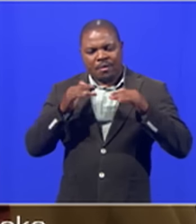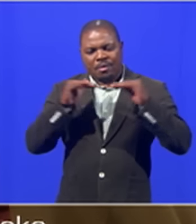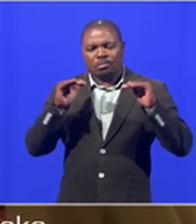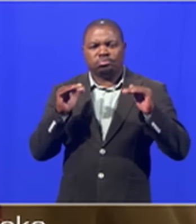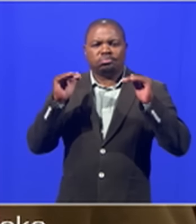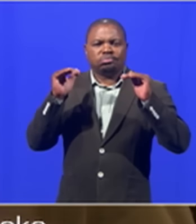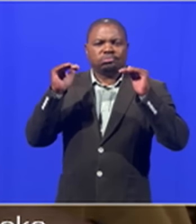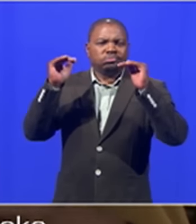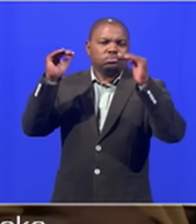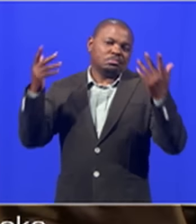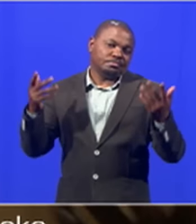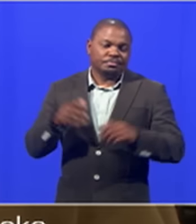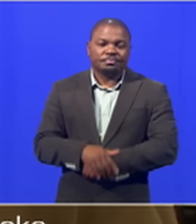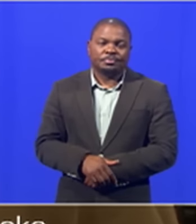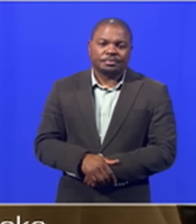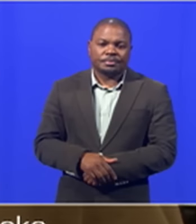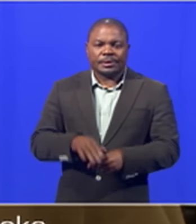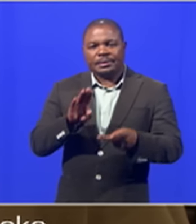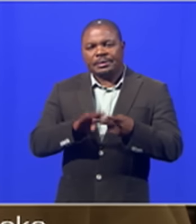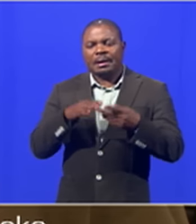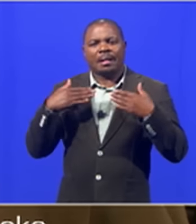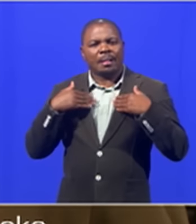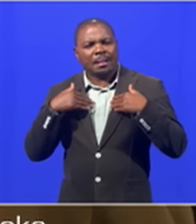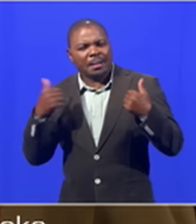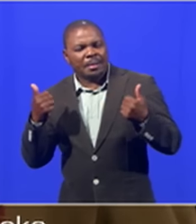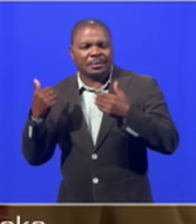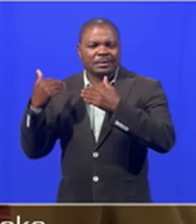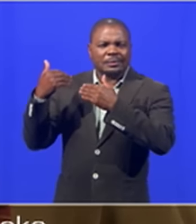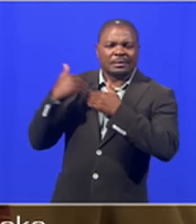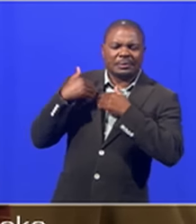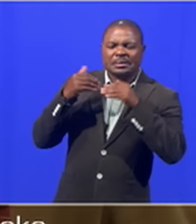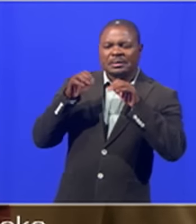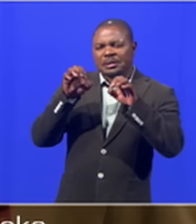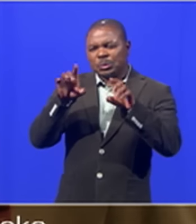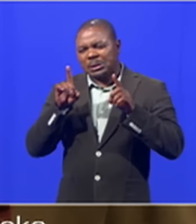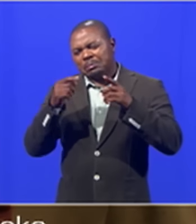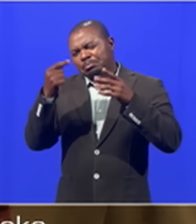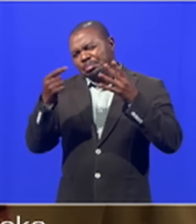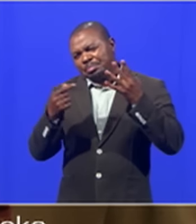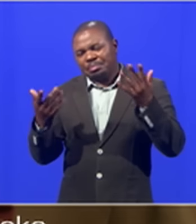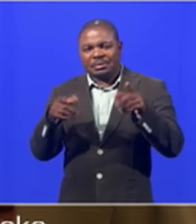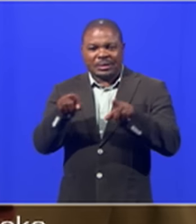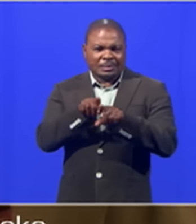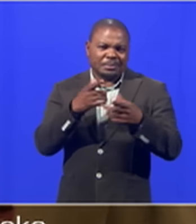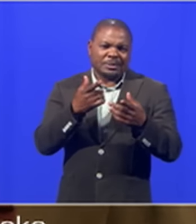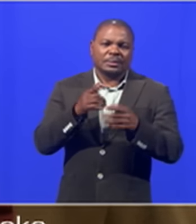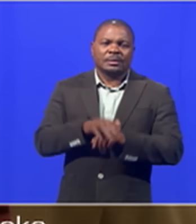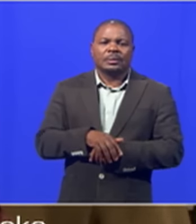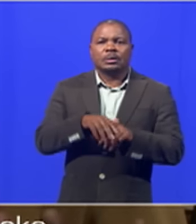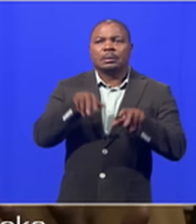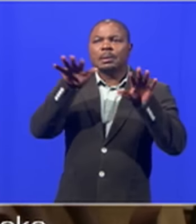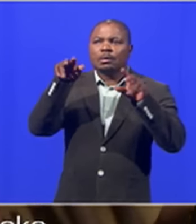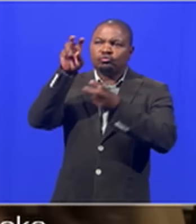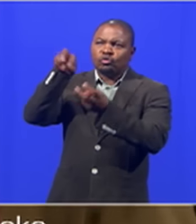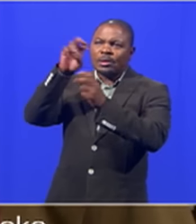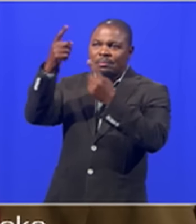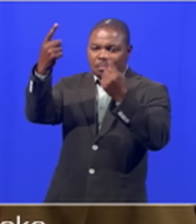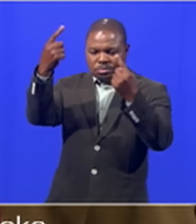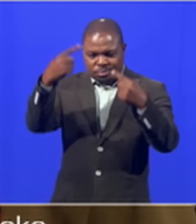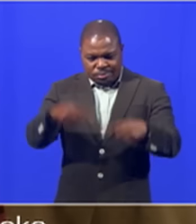know, health and safety, education, and also the tourist they bringing,